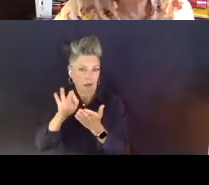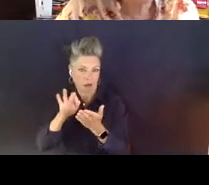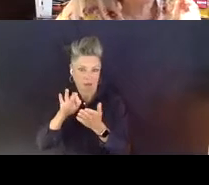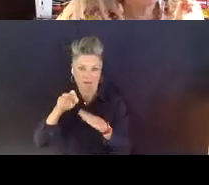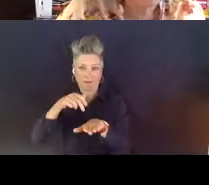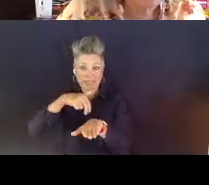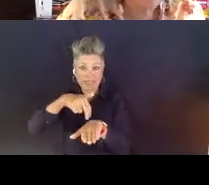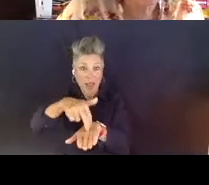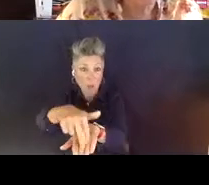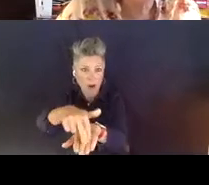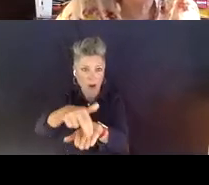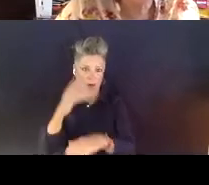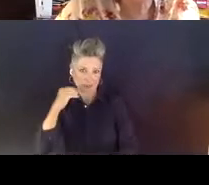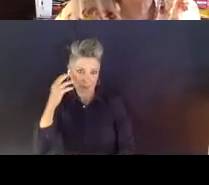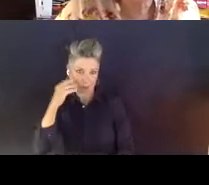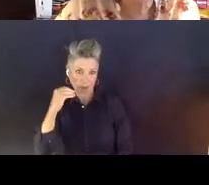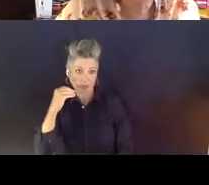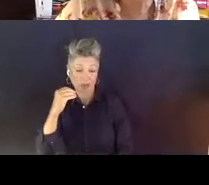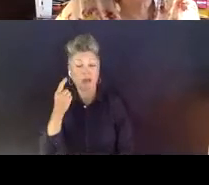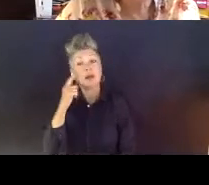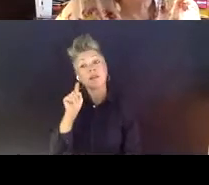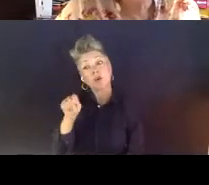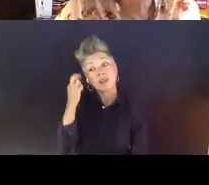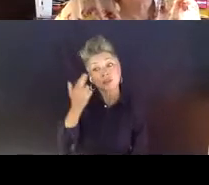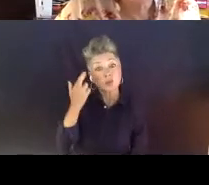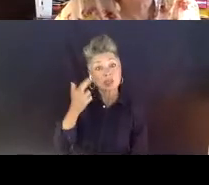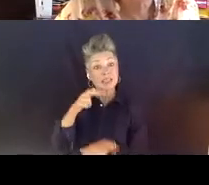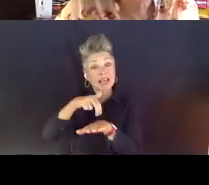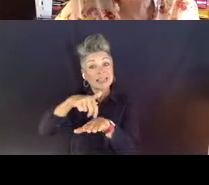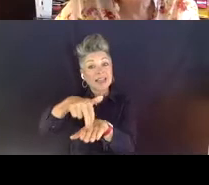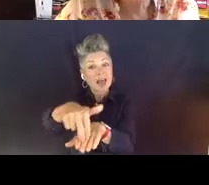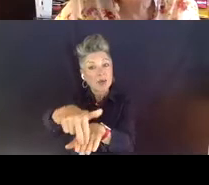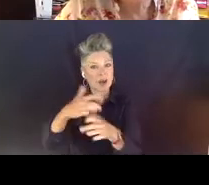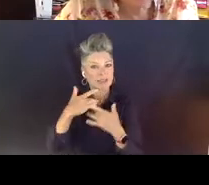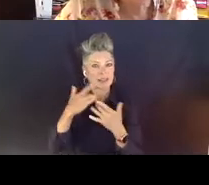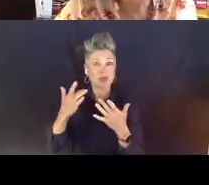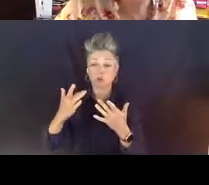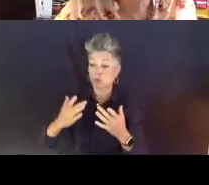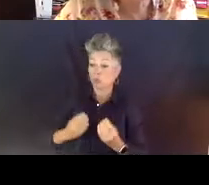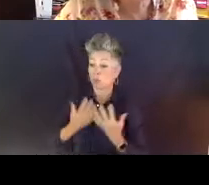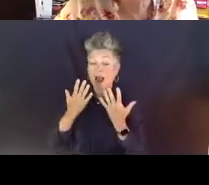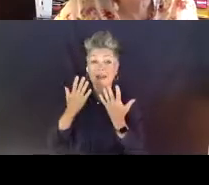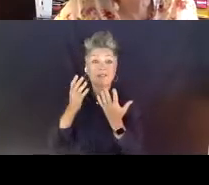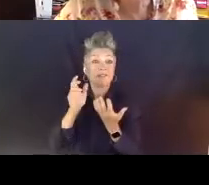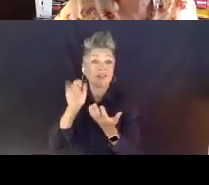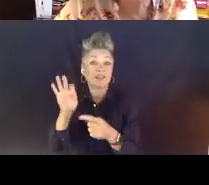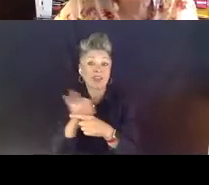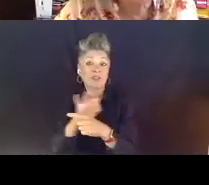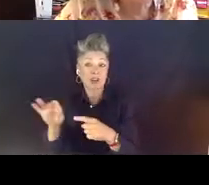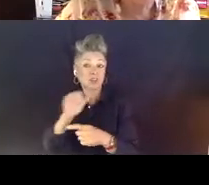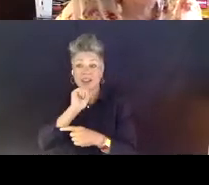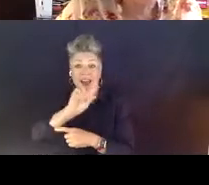For this reason, sidewalks mostly thrive when they function not only as a pure